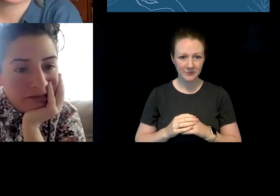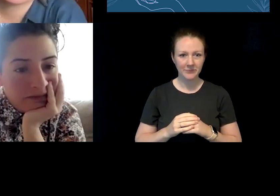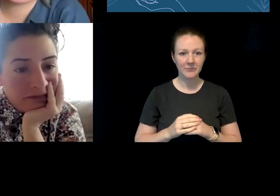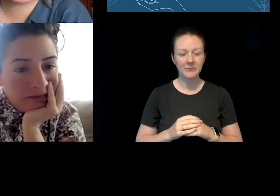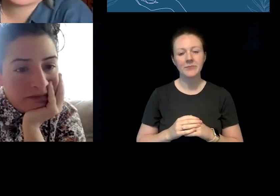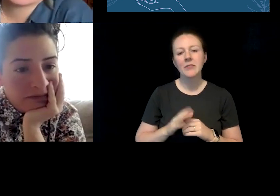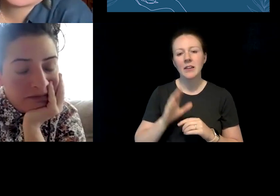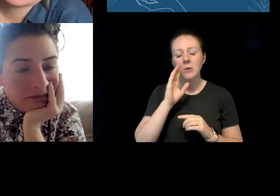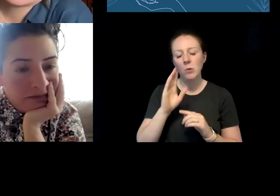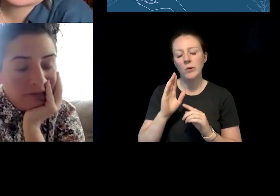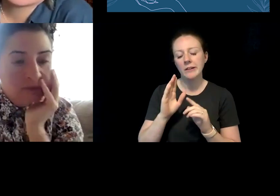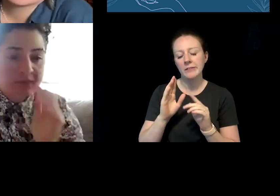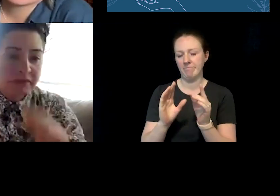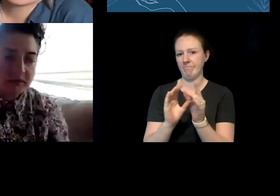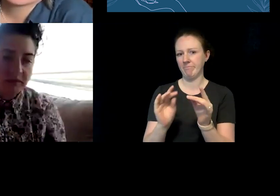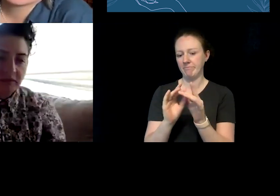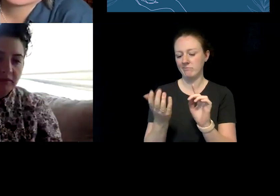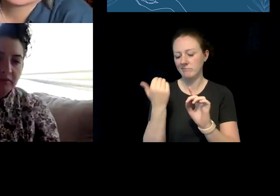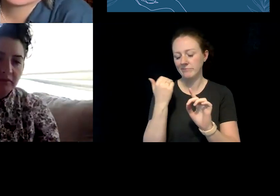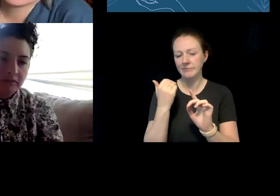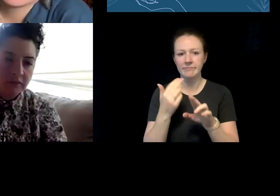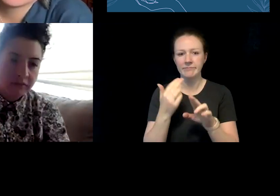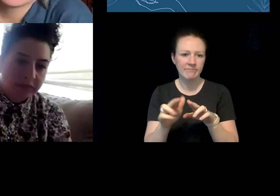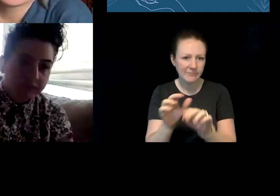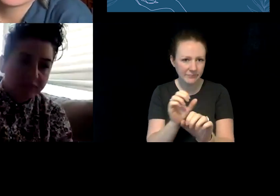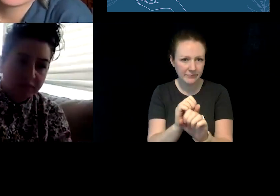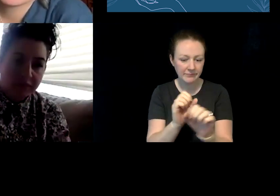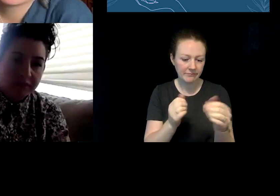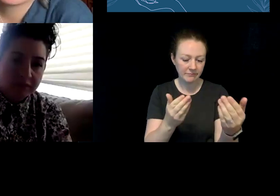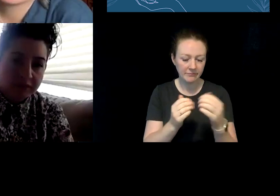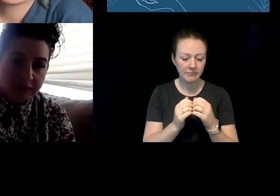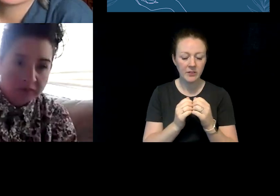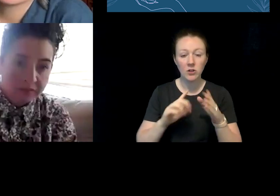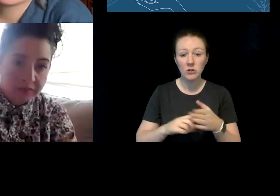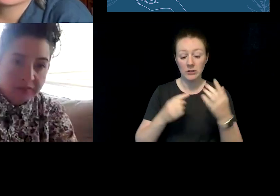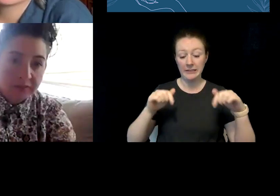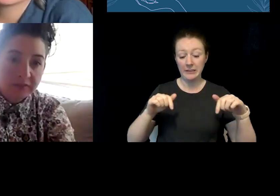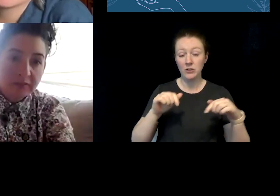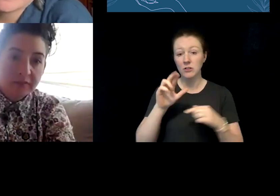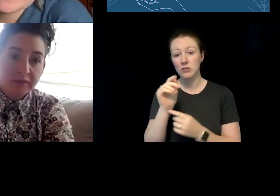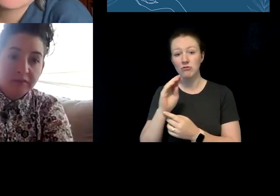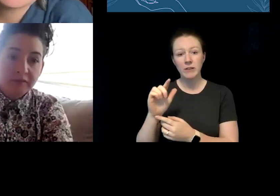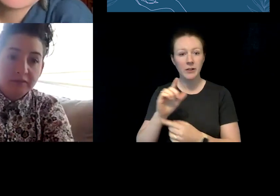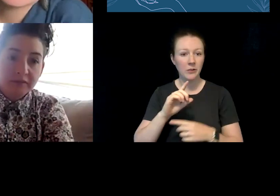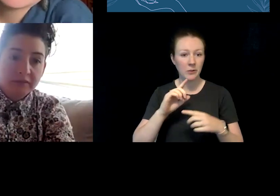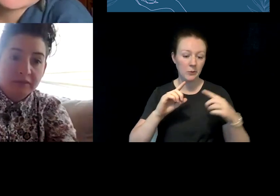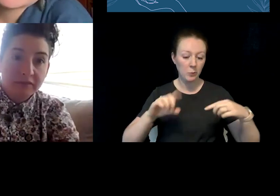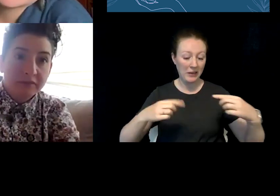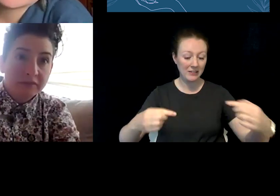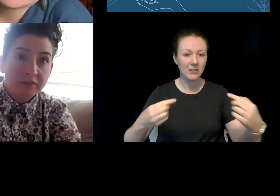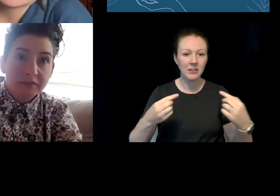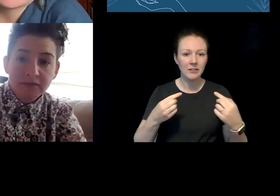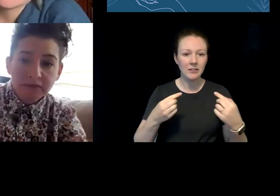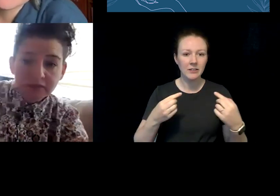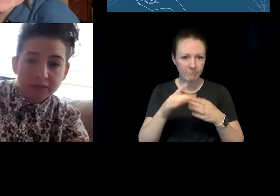experience too. I haven't really, since I started here at Real Wheels, I haven't really been leading artistic processes so much. I've mostly been